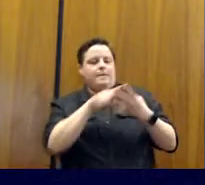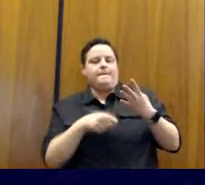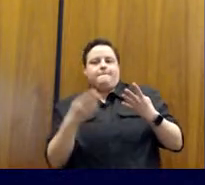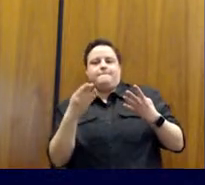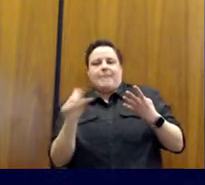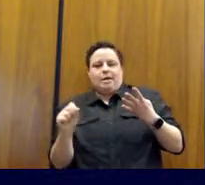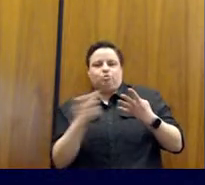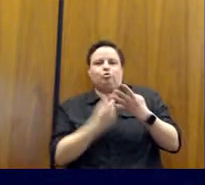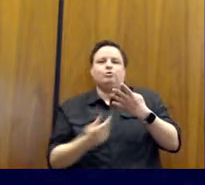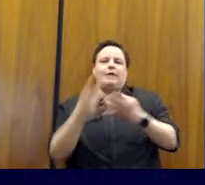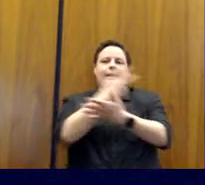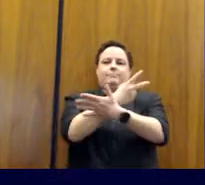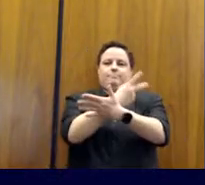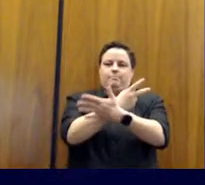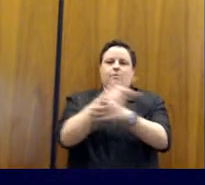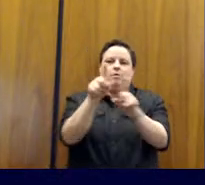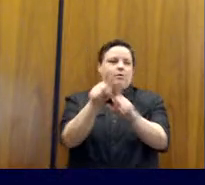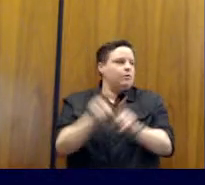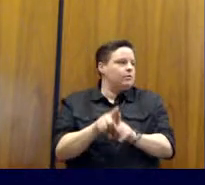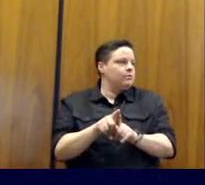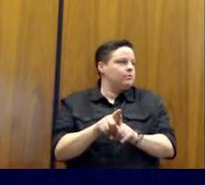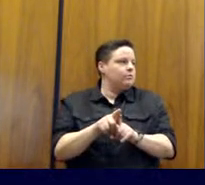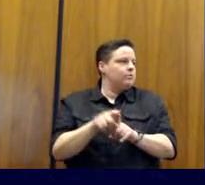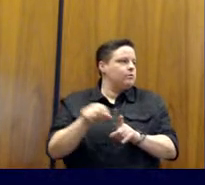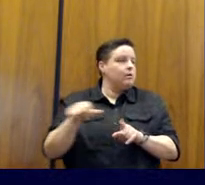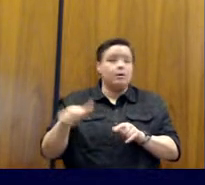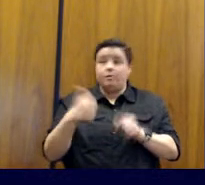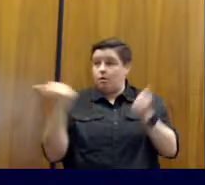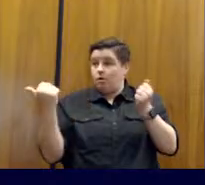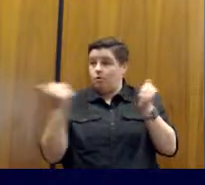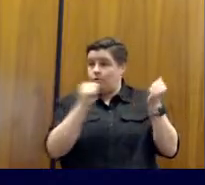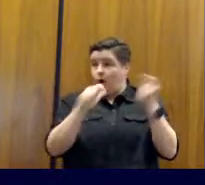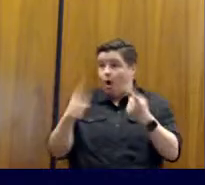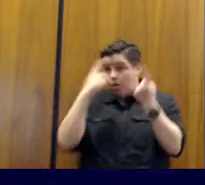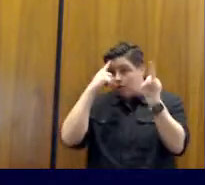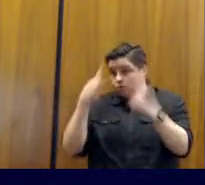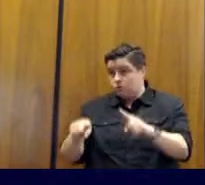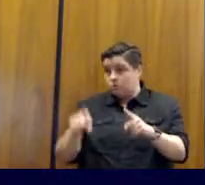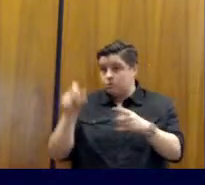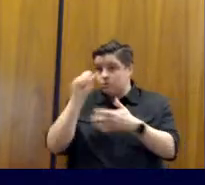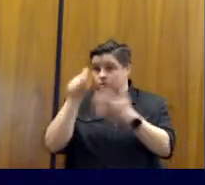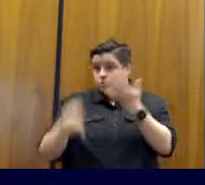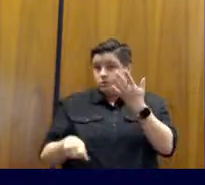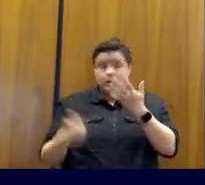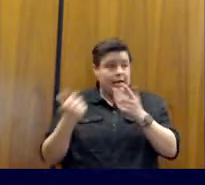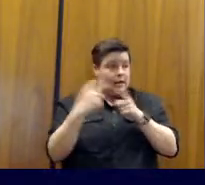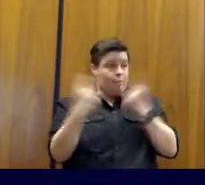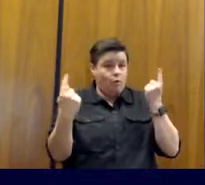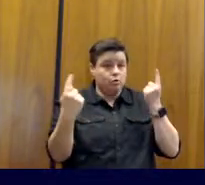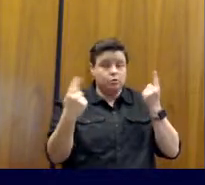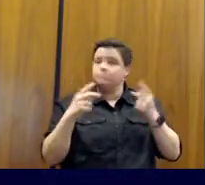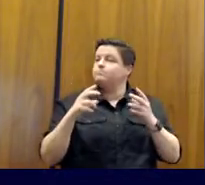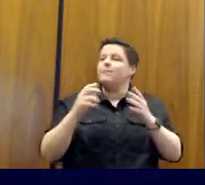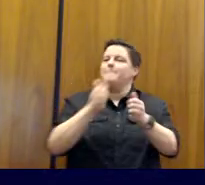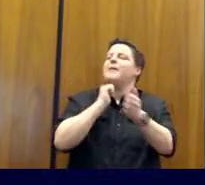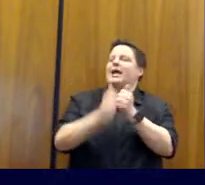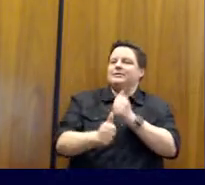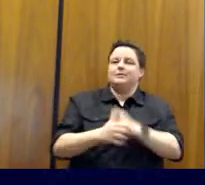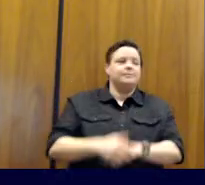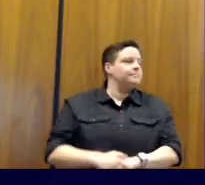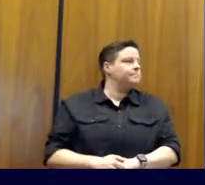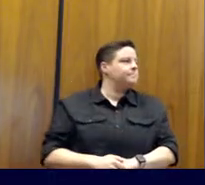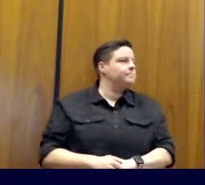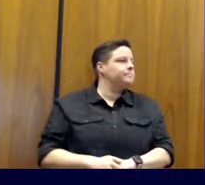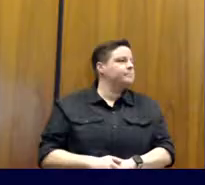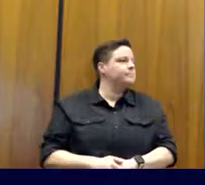so much. If no one else has anything, all in favor? Aye. Opposed? Motion passes.